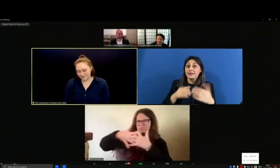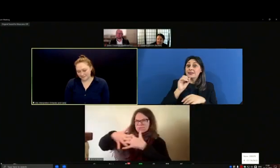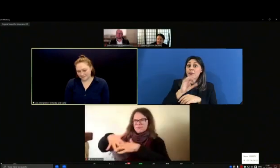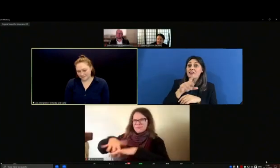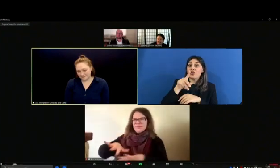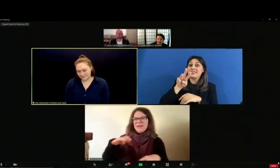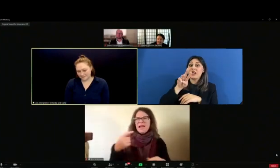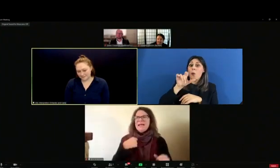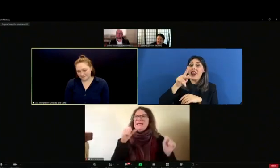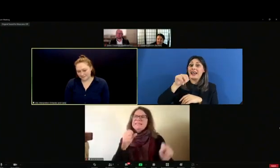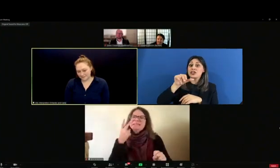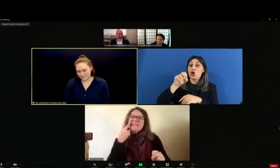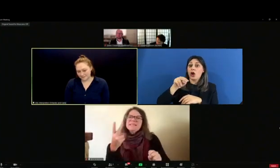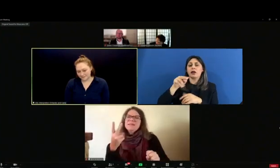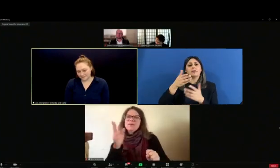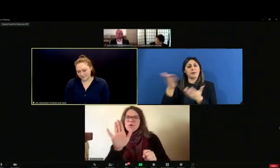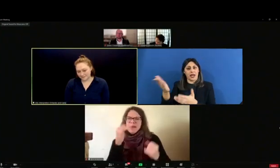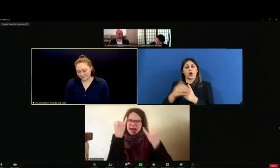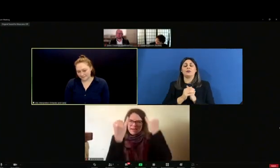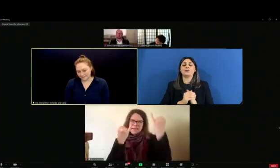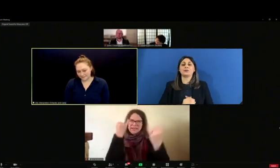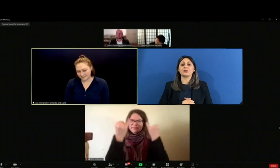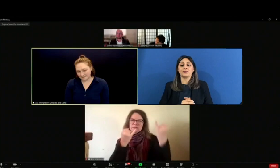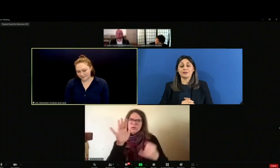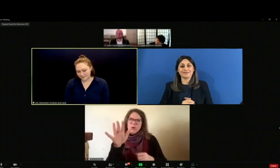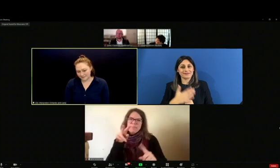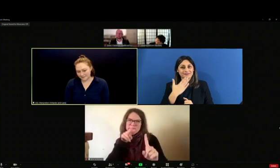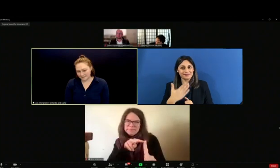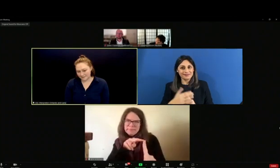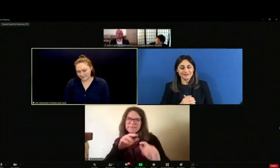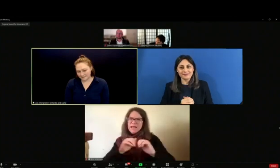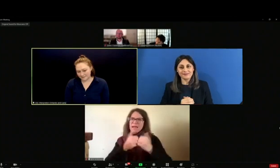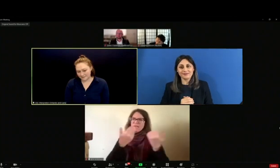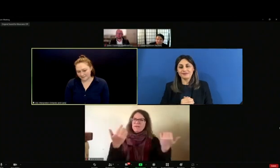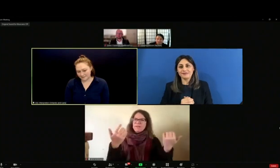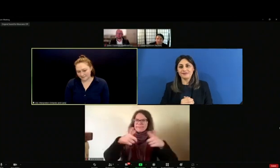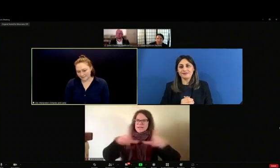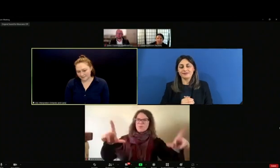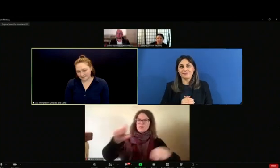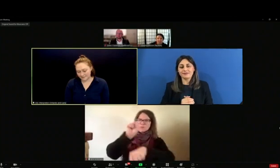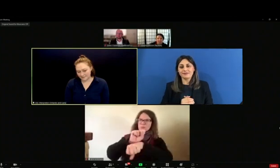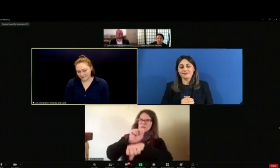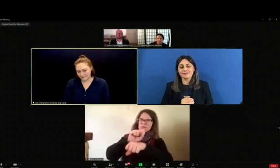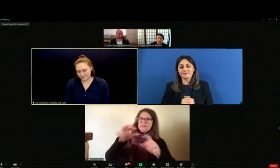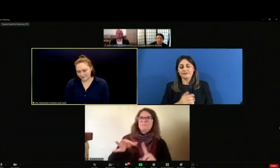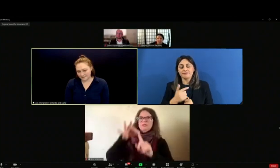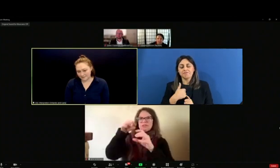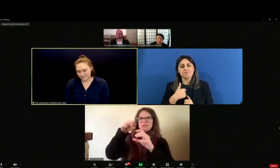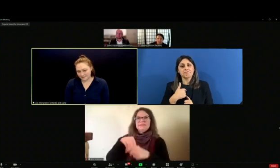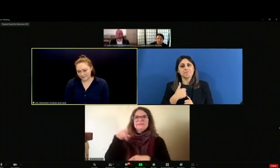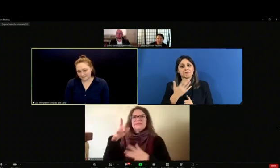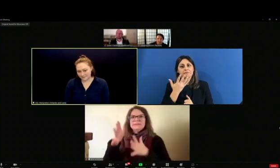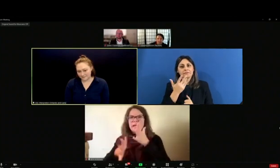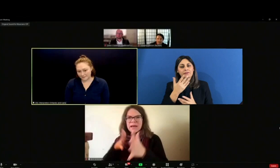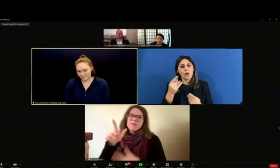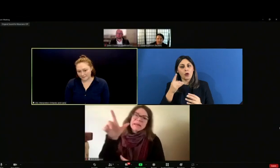I really appreciate all of the explanations that we've received, because I feel like it's very informative and it's starting to align things